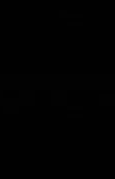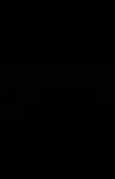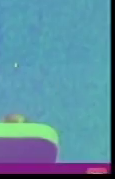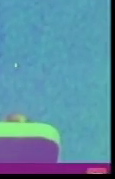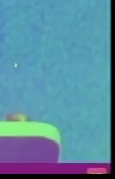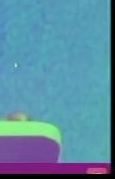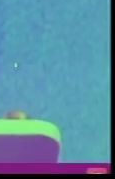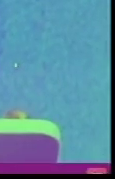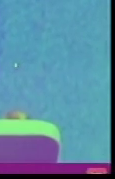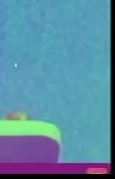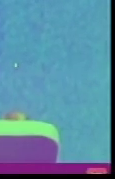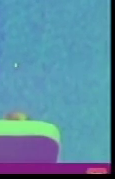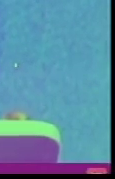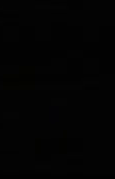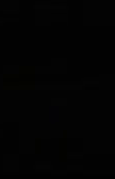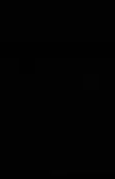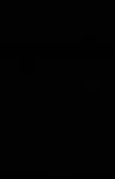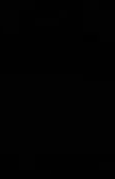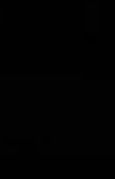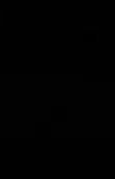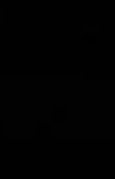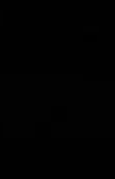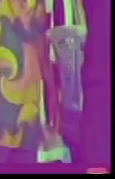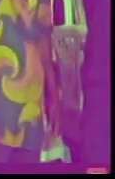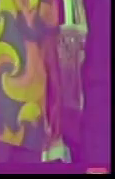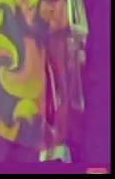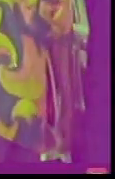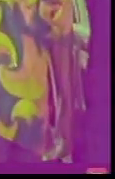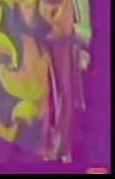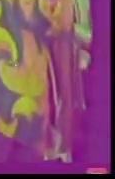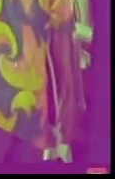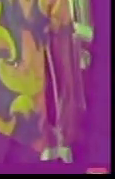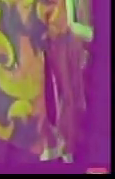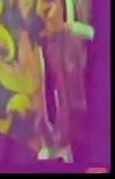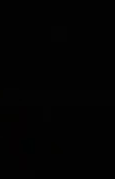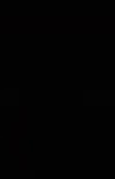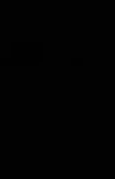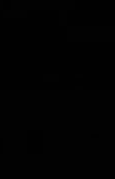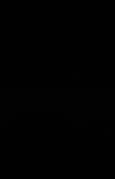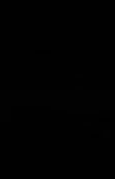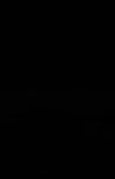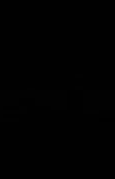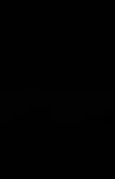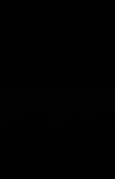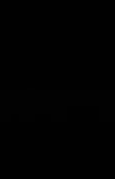your life will be rooted out in Jesus' name.